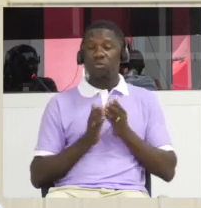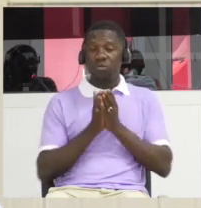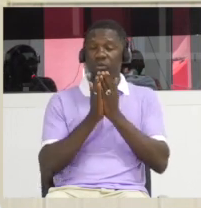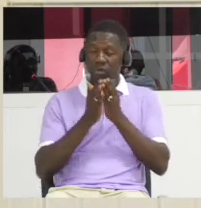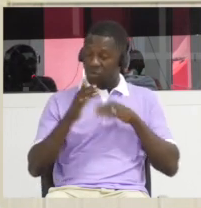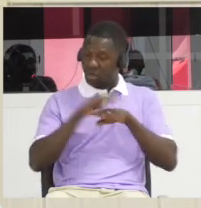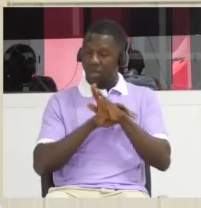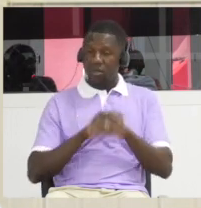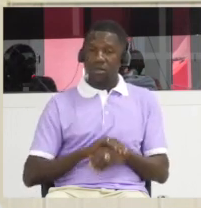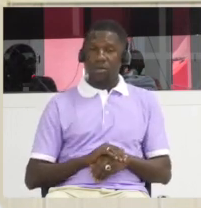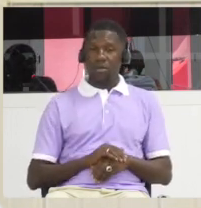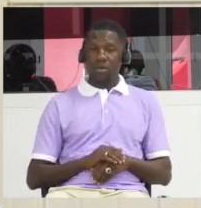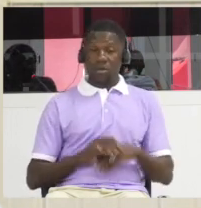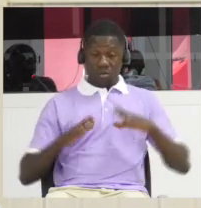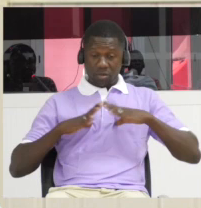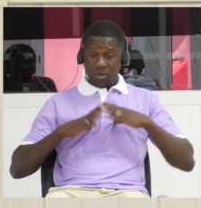you know, to face the, you know,